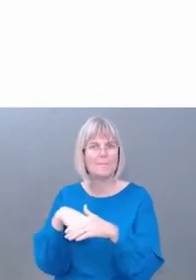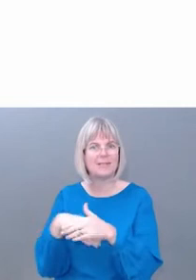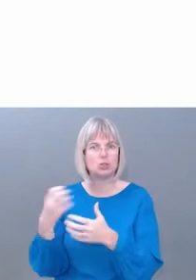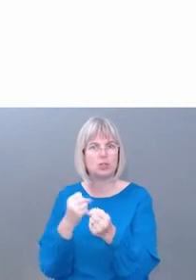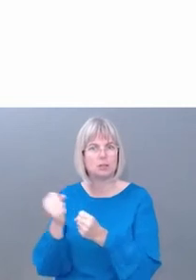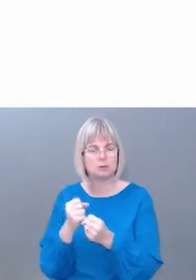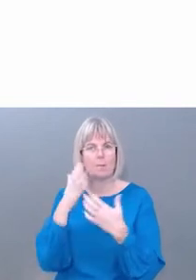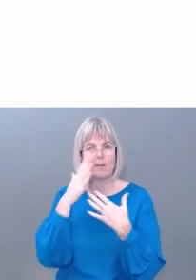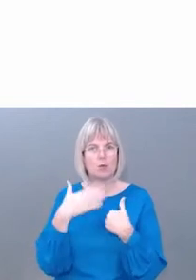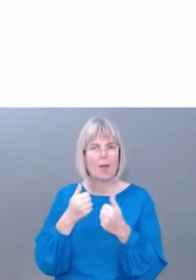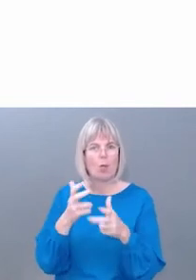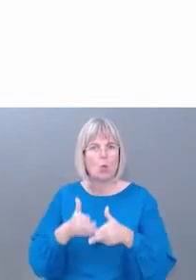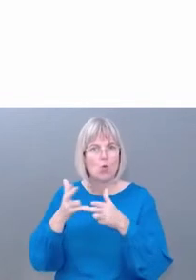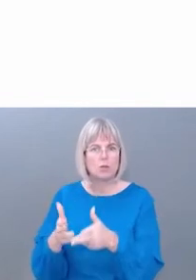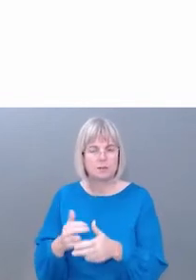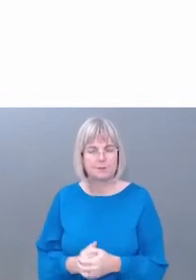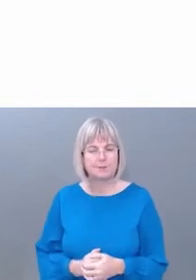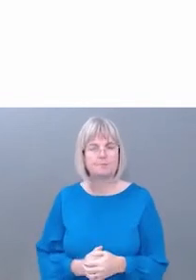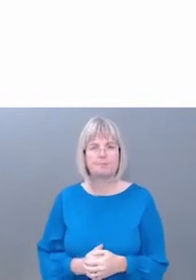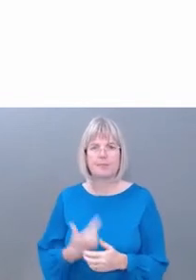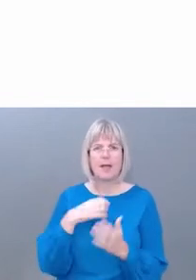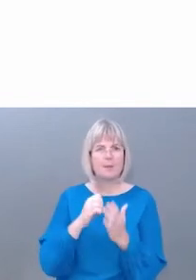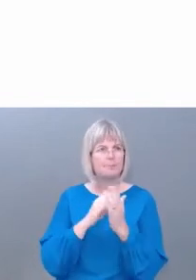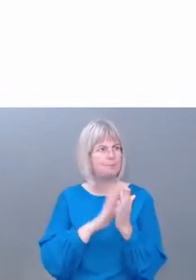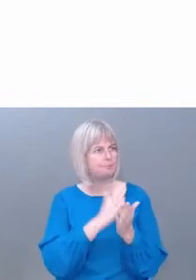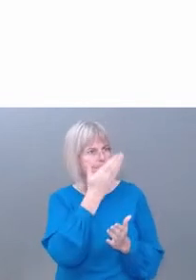early challenges and problems that we